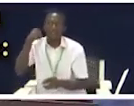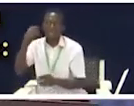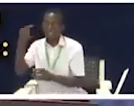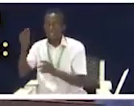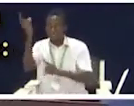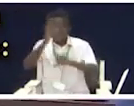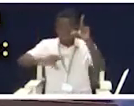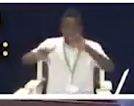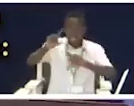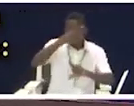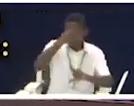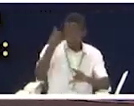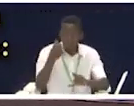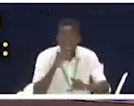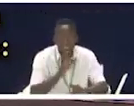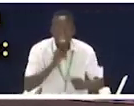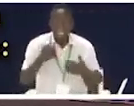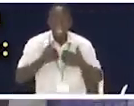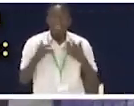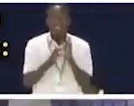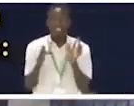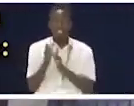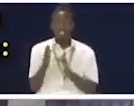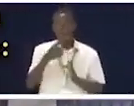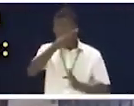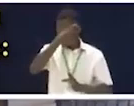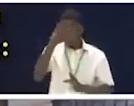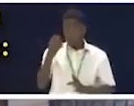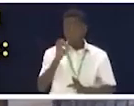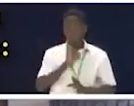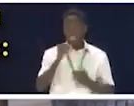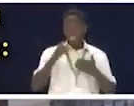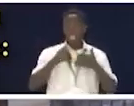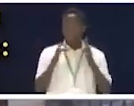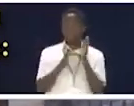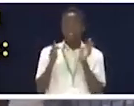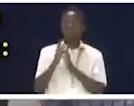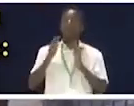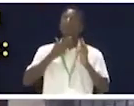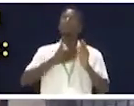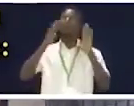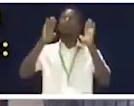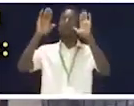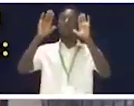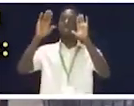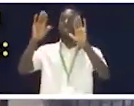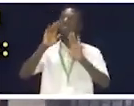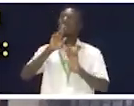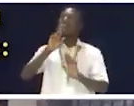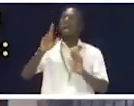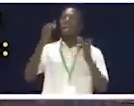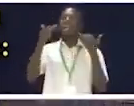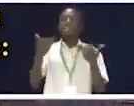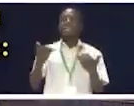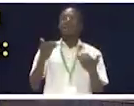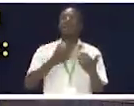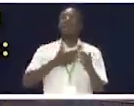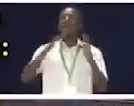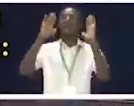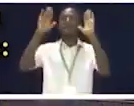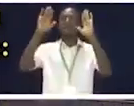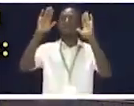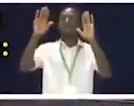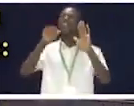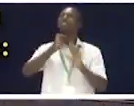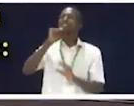Jesus, because I have Jesus, my wonders are now. My wonders are not in the past. And